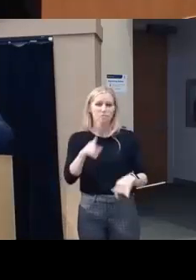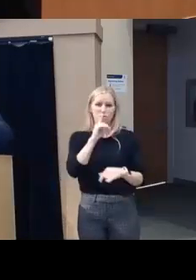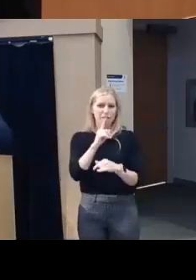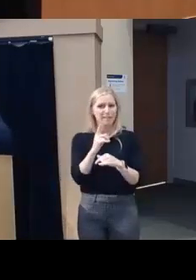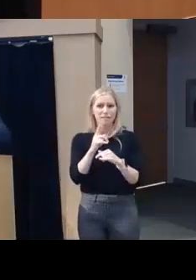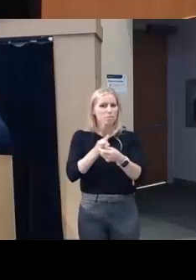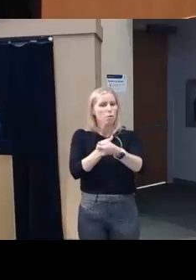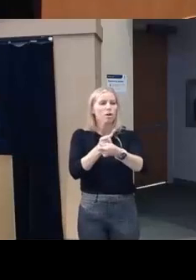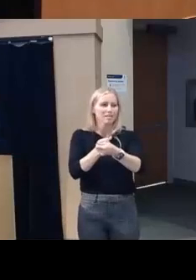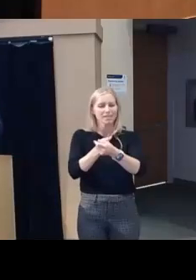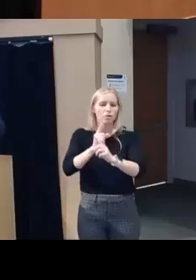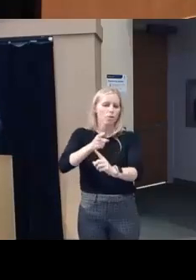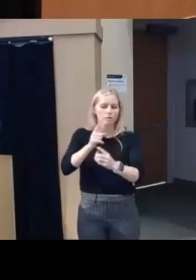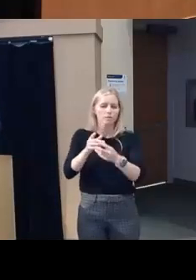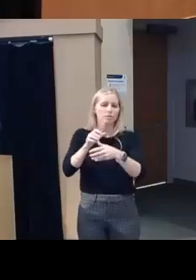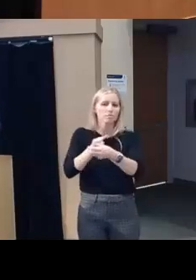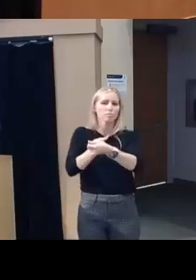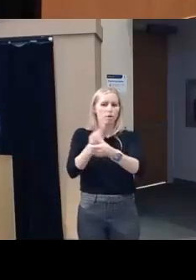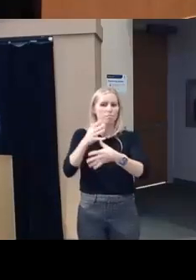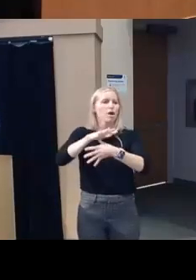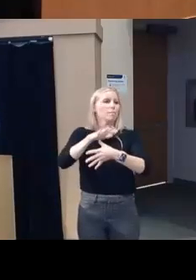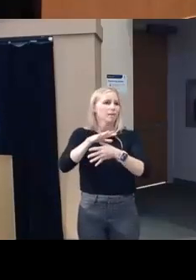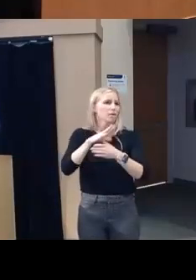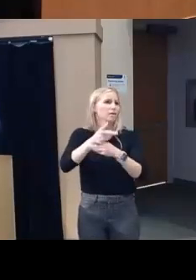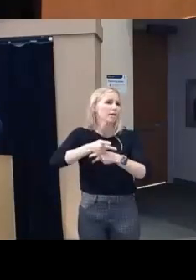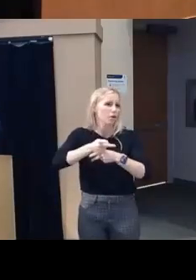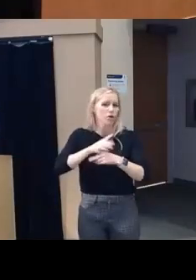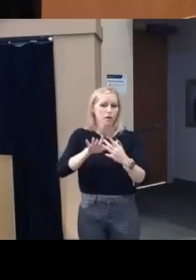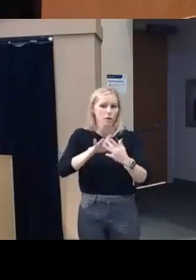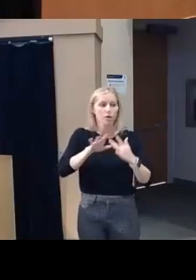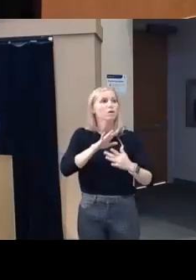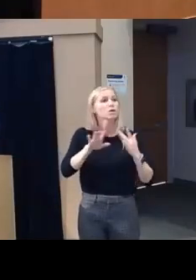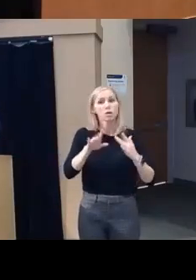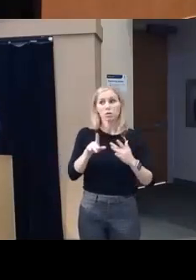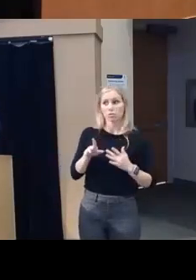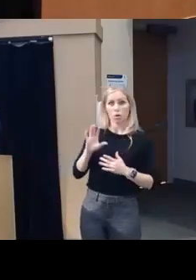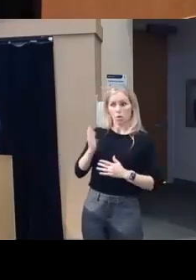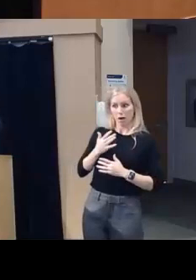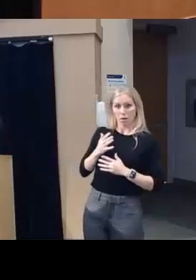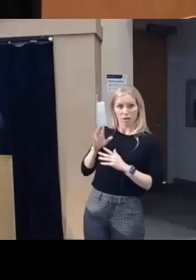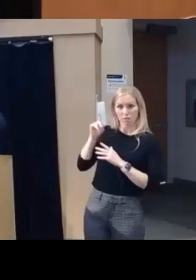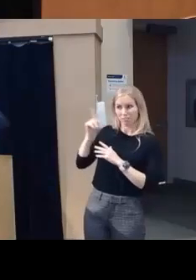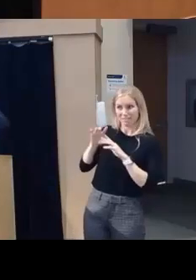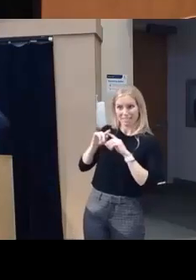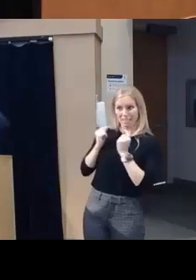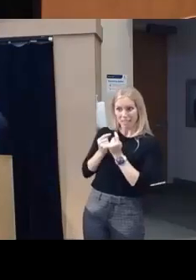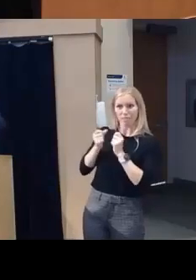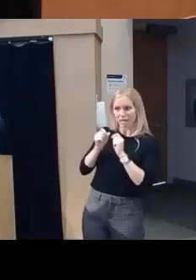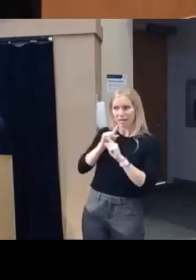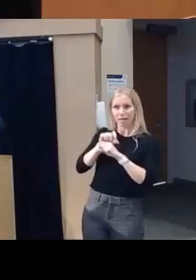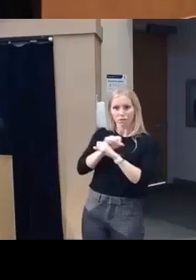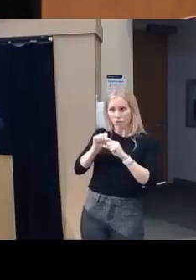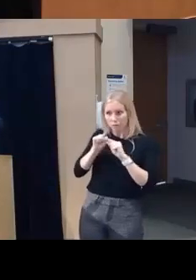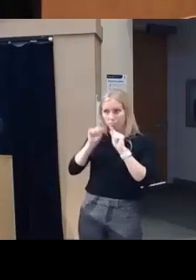our counselors can actually go to primary care offices and meet with patients physically in their doctor's office, rather than